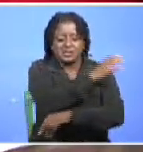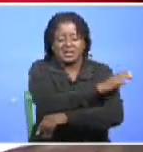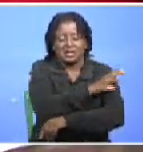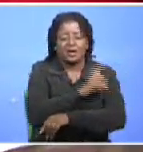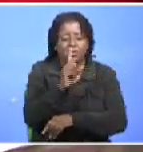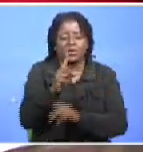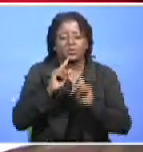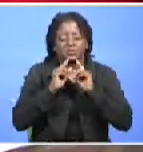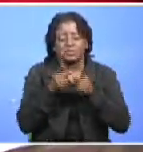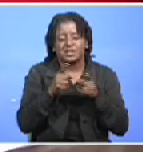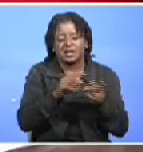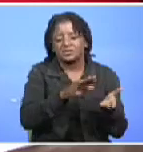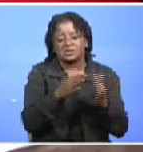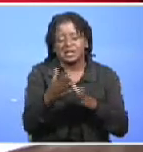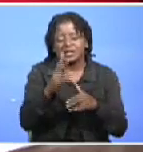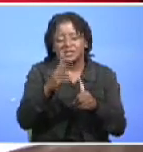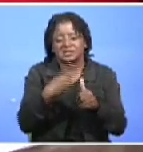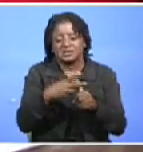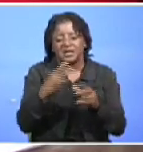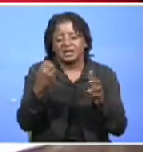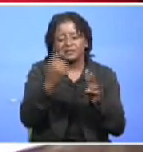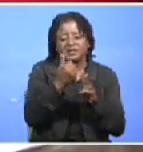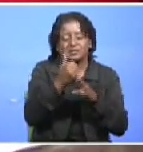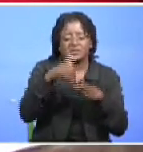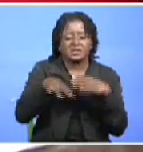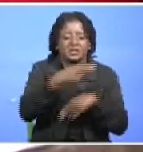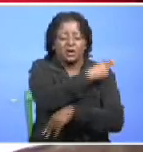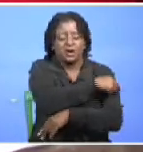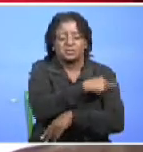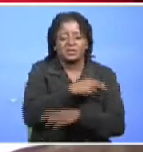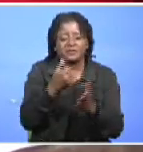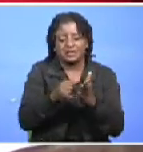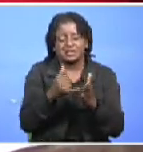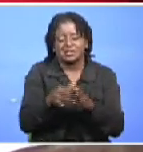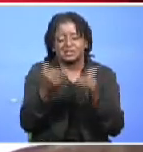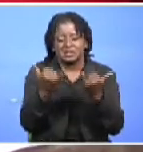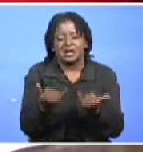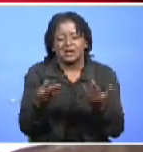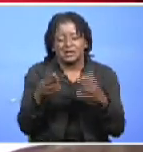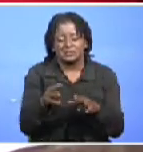Police say the second victim is detained in hospital. An investigation is now underway.